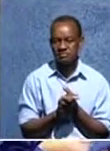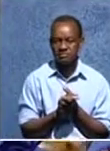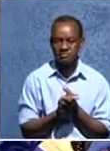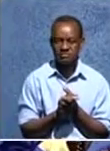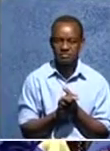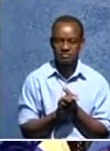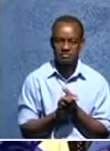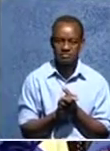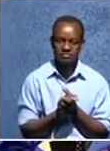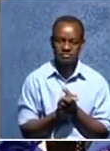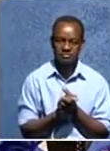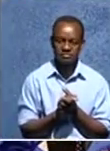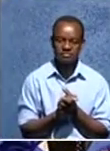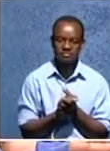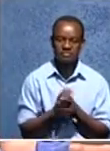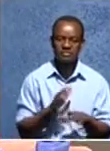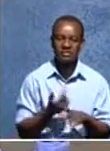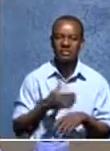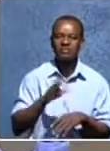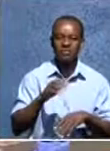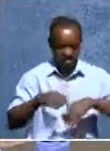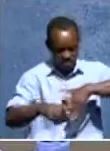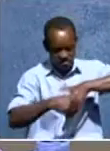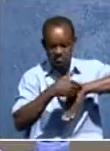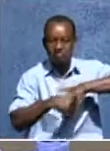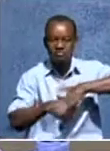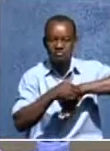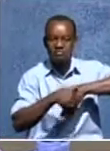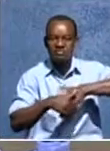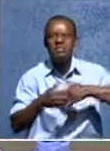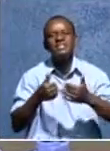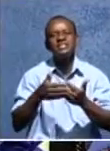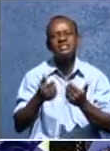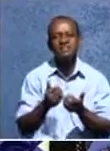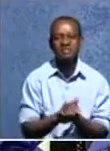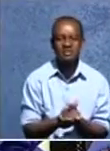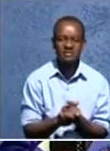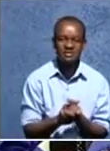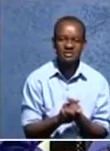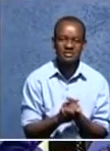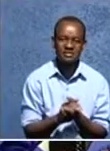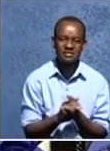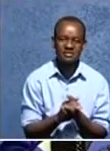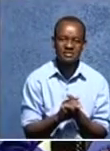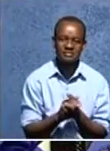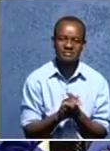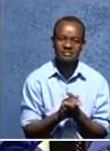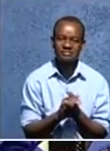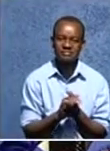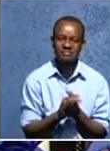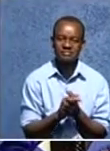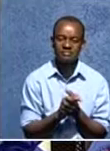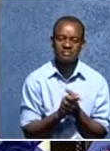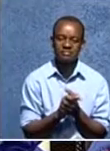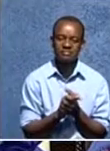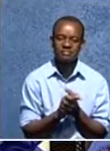central to north or to the coast. So in your view, the industry is not in shambles. Definitely not in shambles, but I mean, it is a challenging